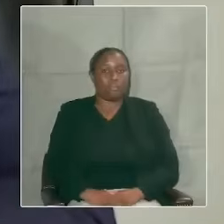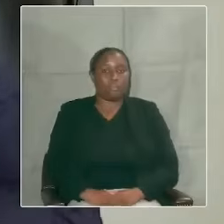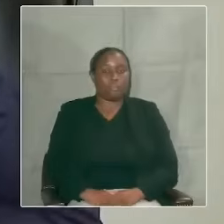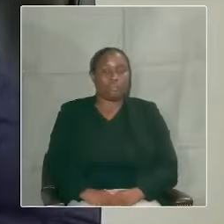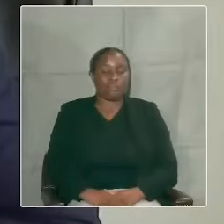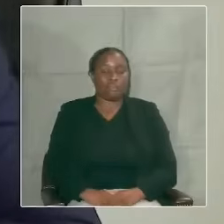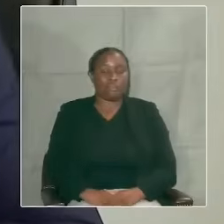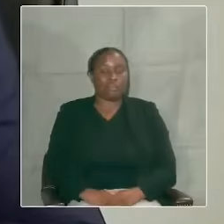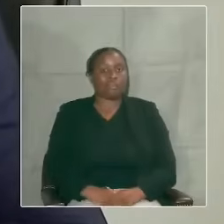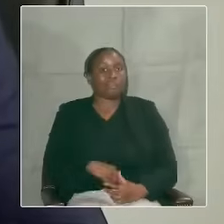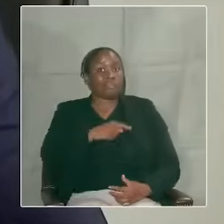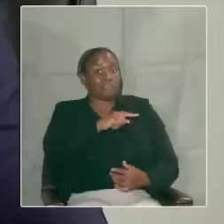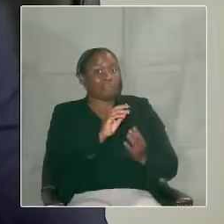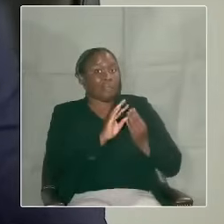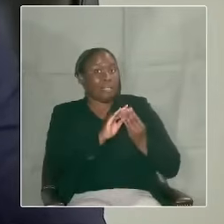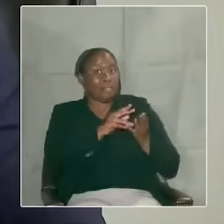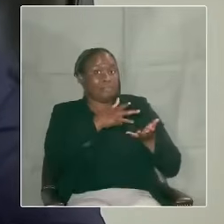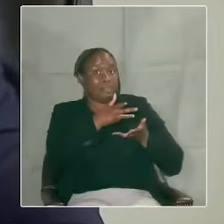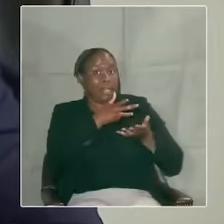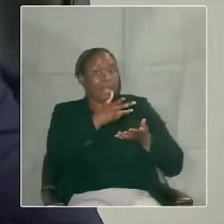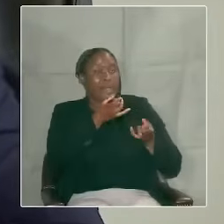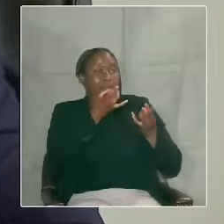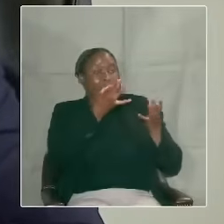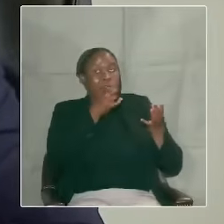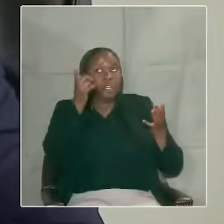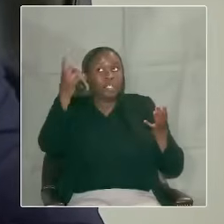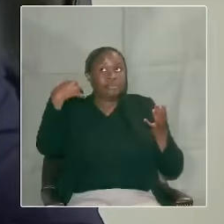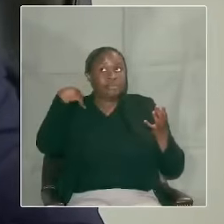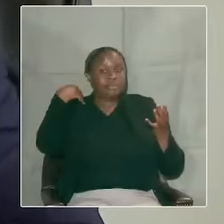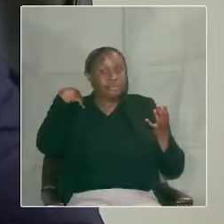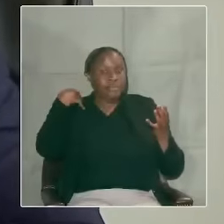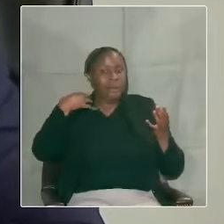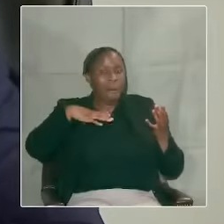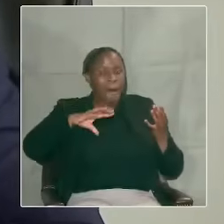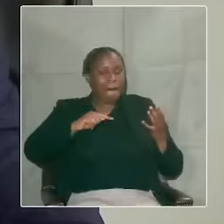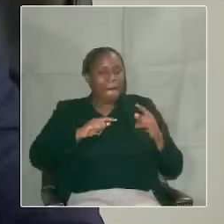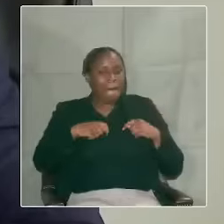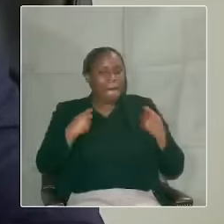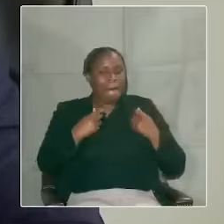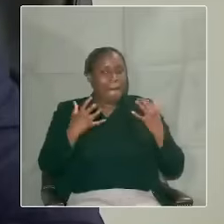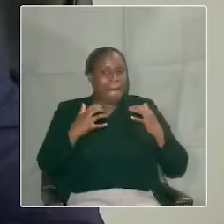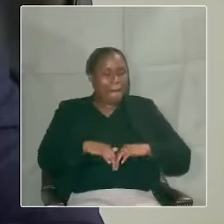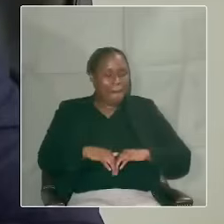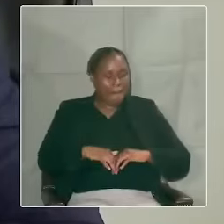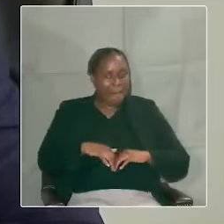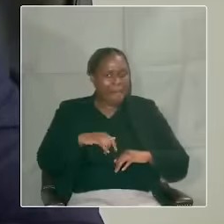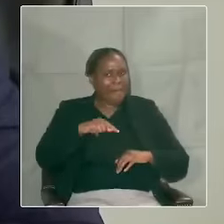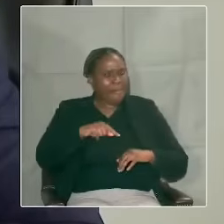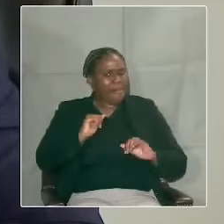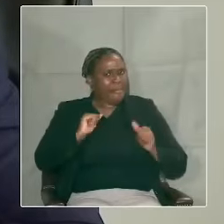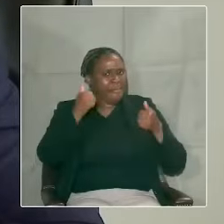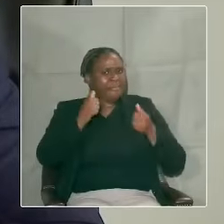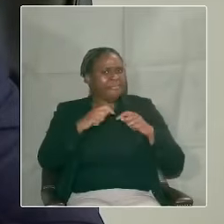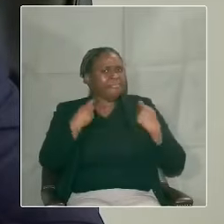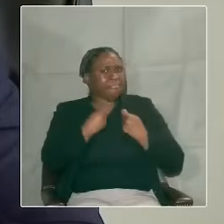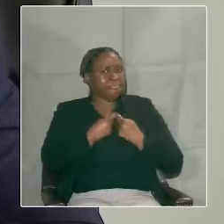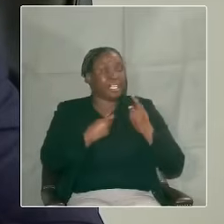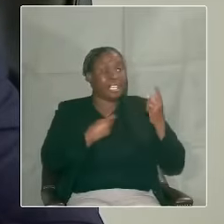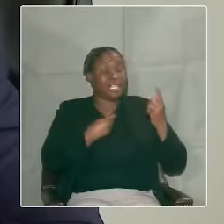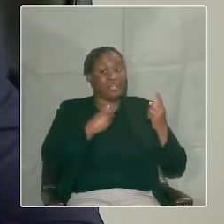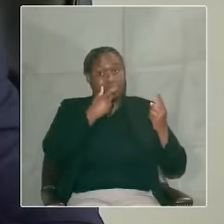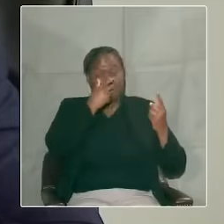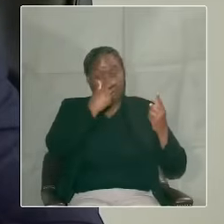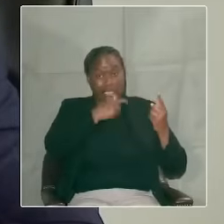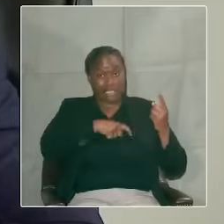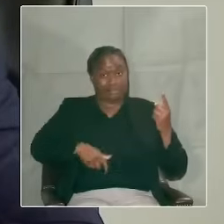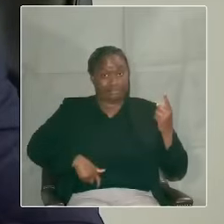I mentioned the Minister's directive to disband such a successful team, and the President told me